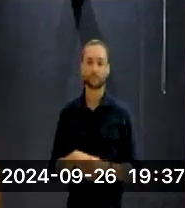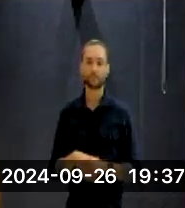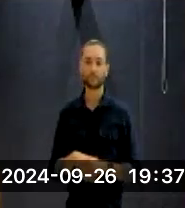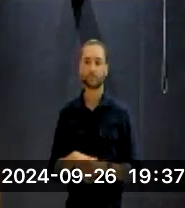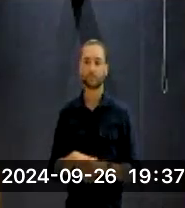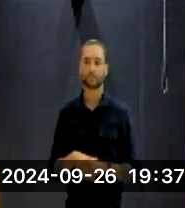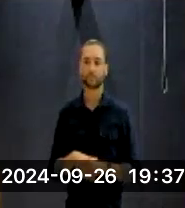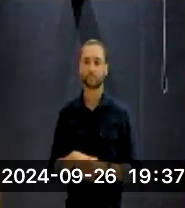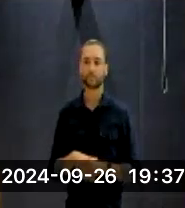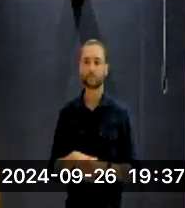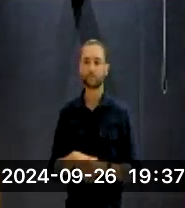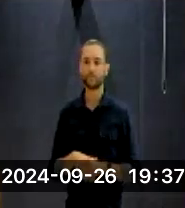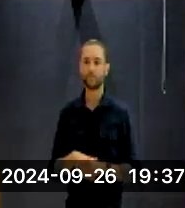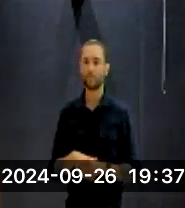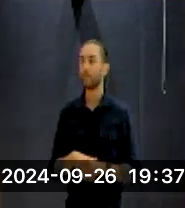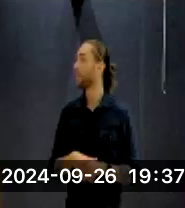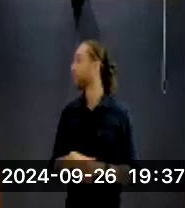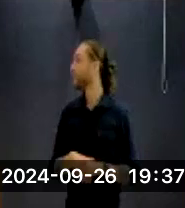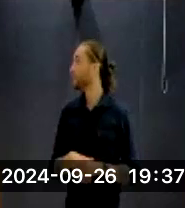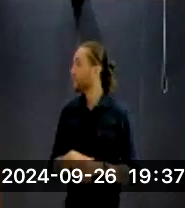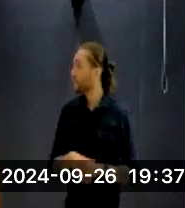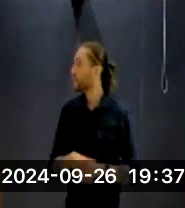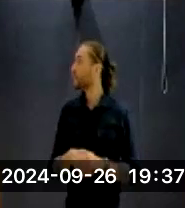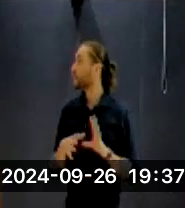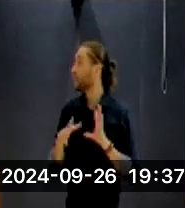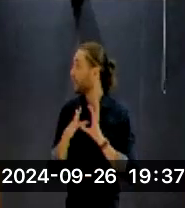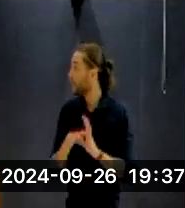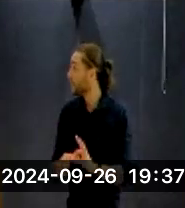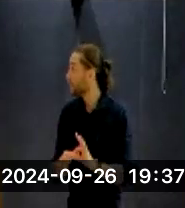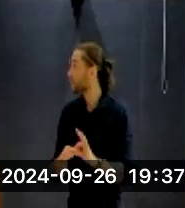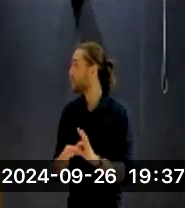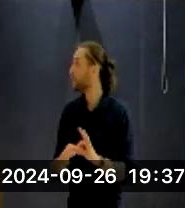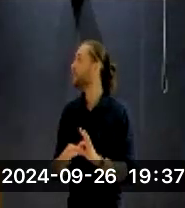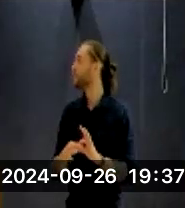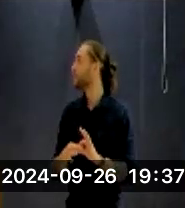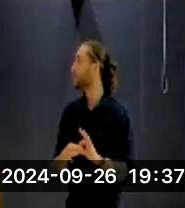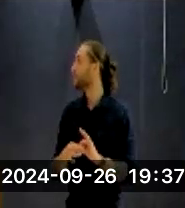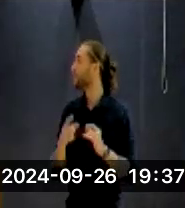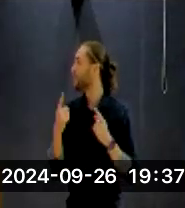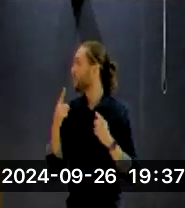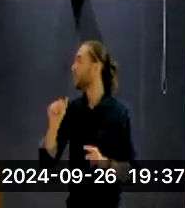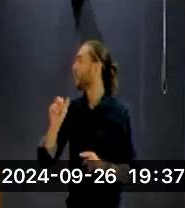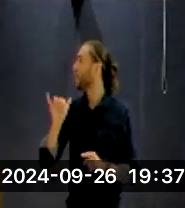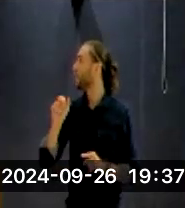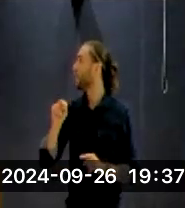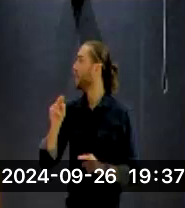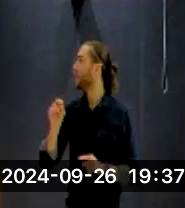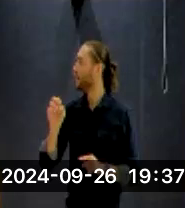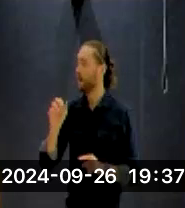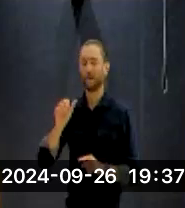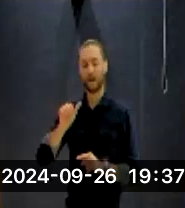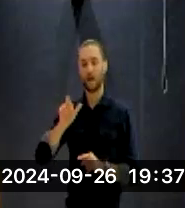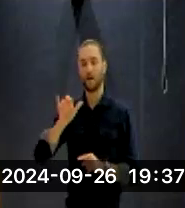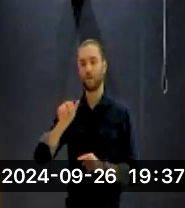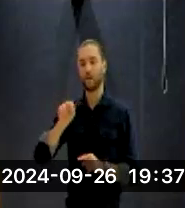We can't hear you if you're speaking. Hi. Oh, you good now? Can you hear me? yes. Okay,